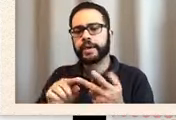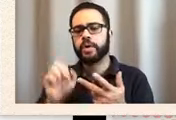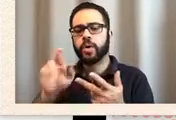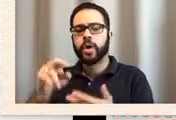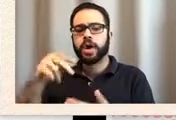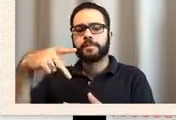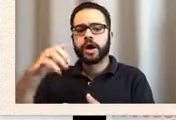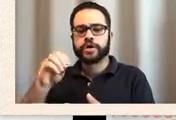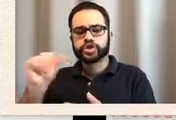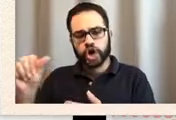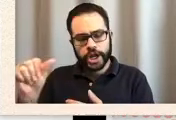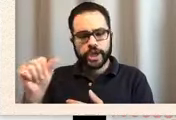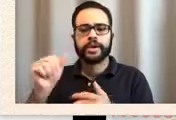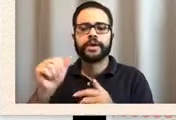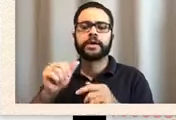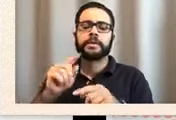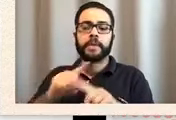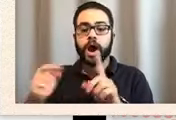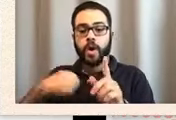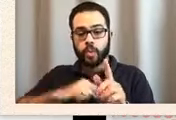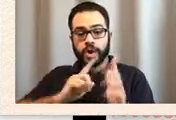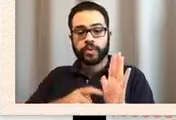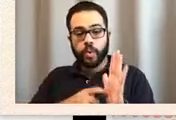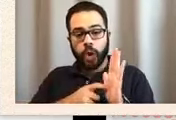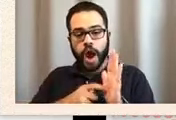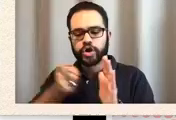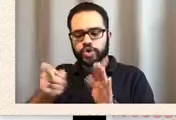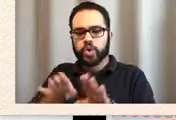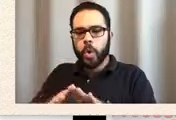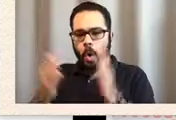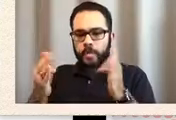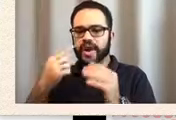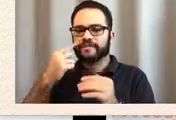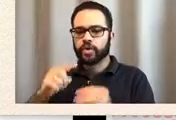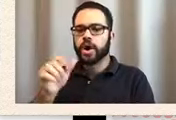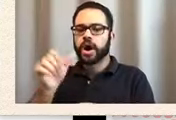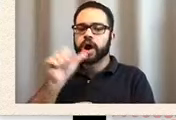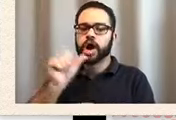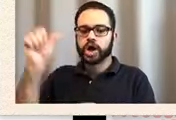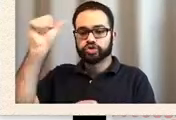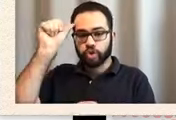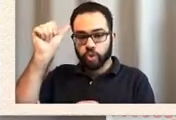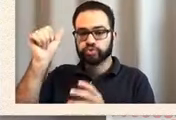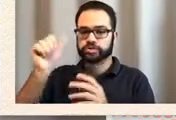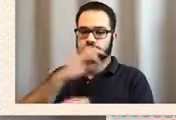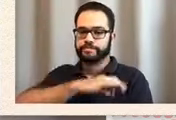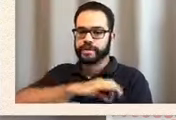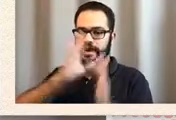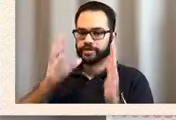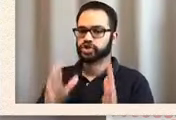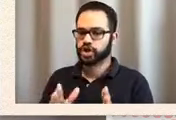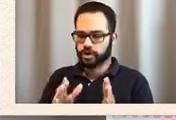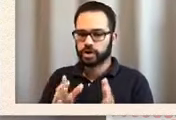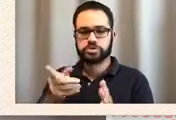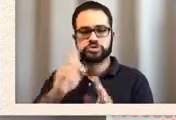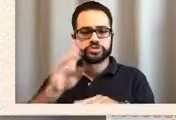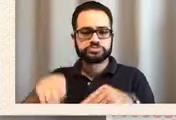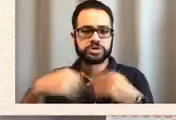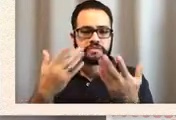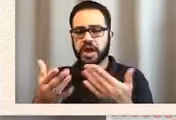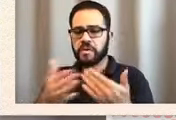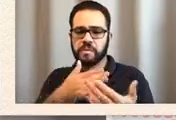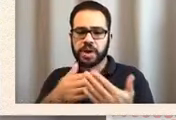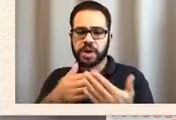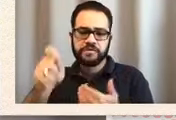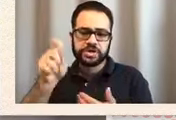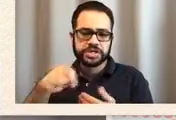require, though, that if you're opening this on behalf of an adult beneficiary, that you just provide the necessary information to substantiate that